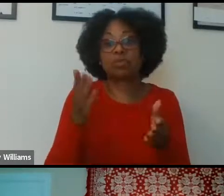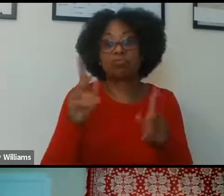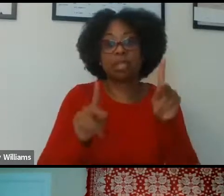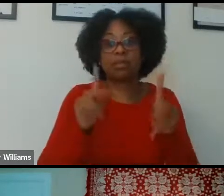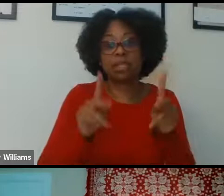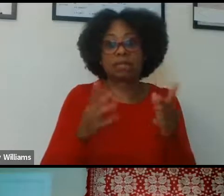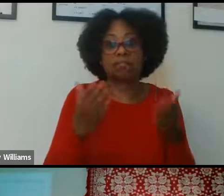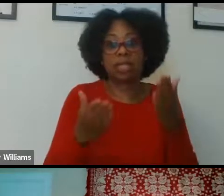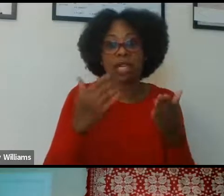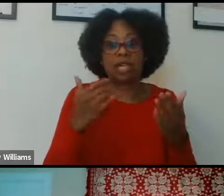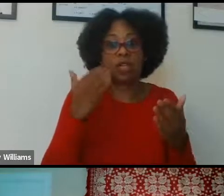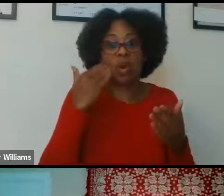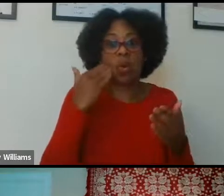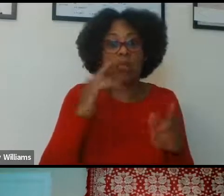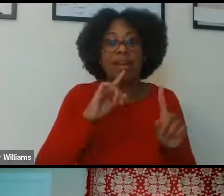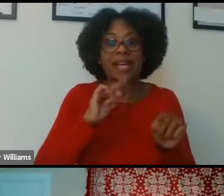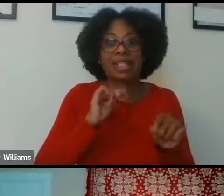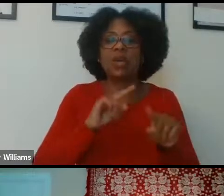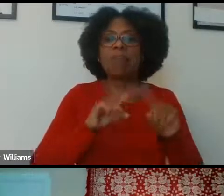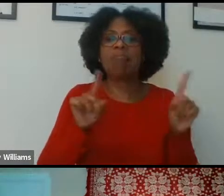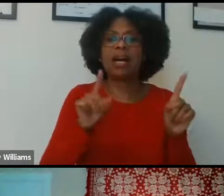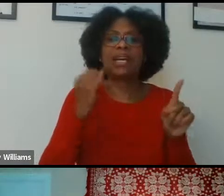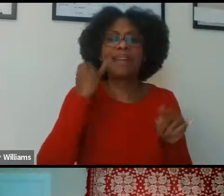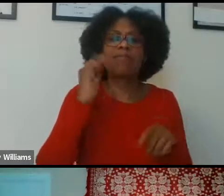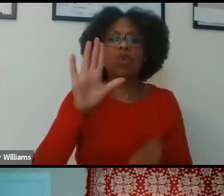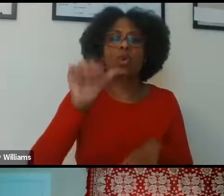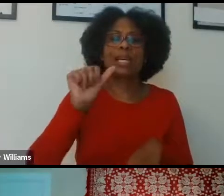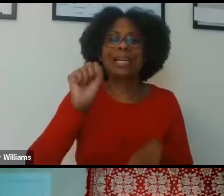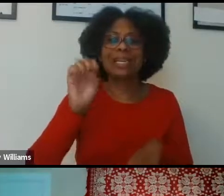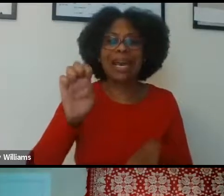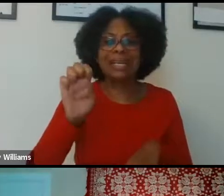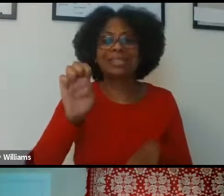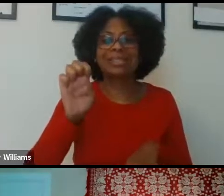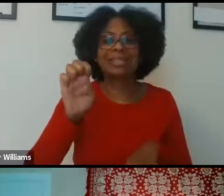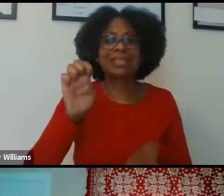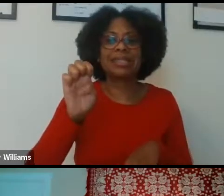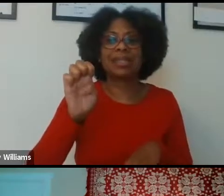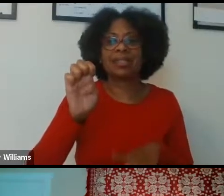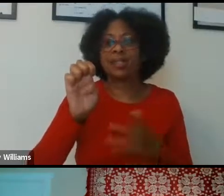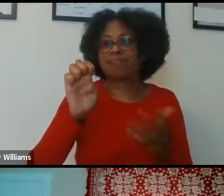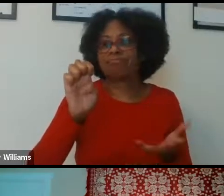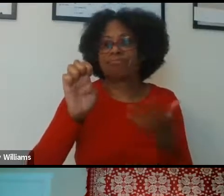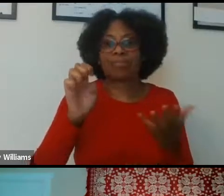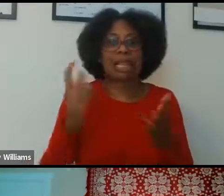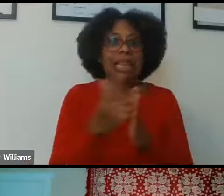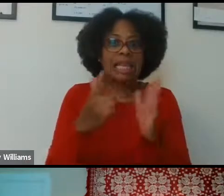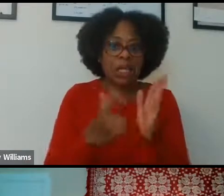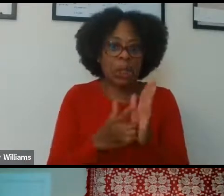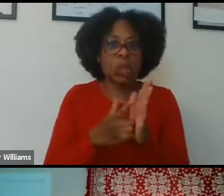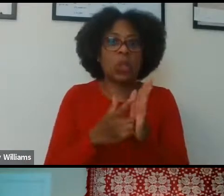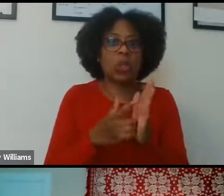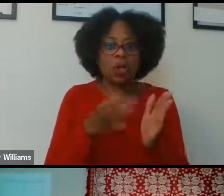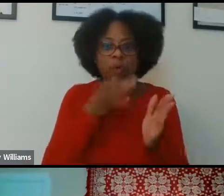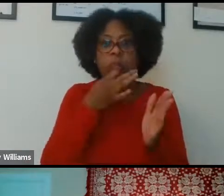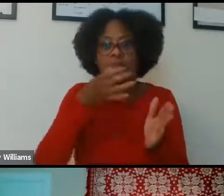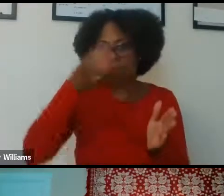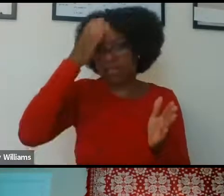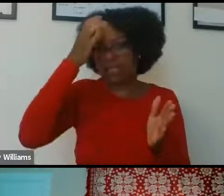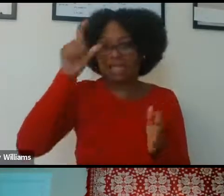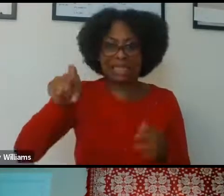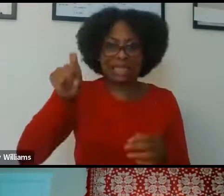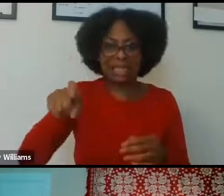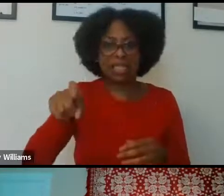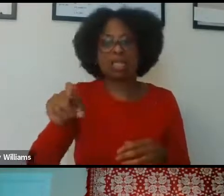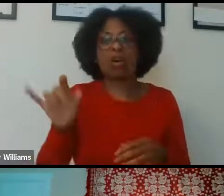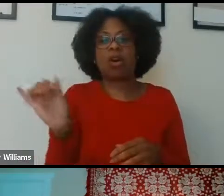If the case gets to the point where a legal expertise is needed and